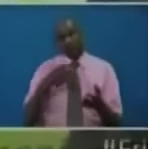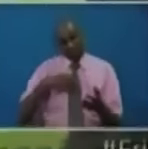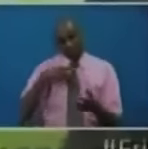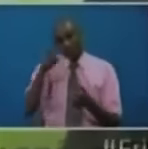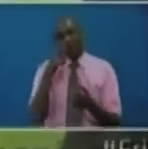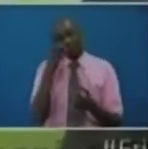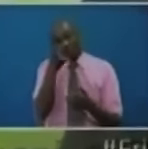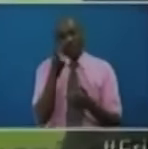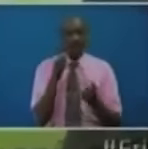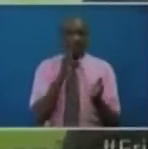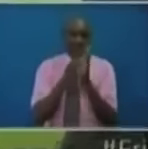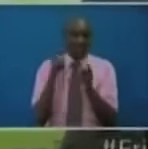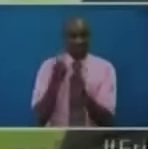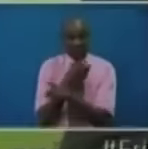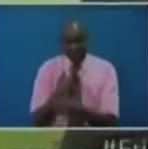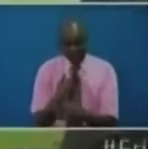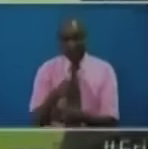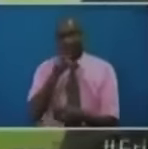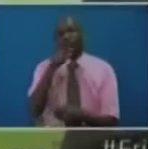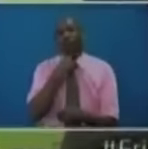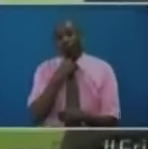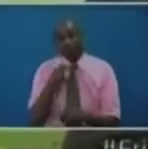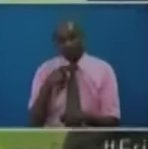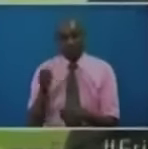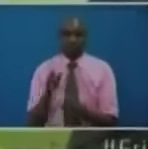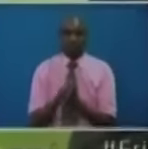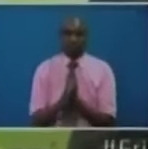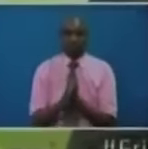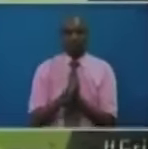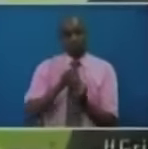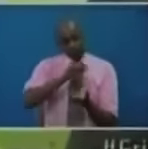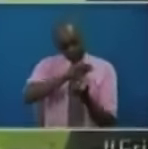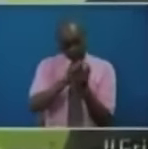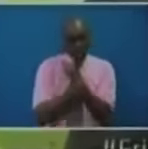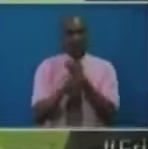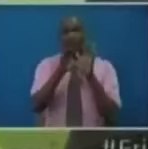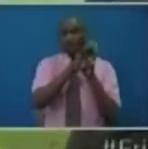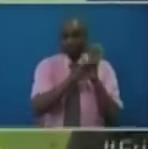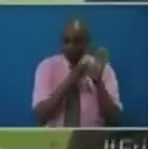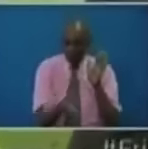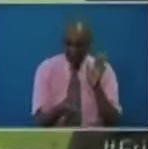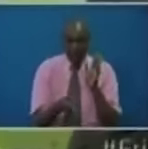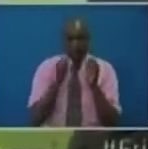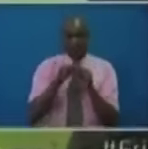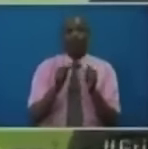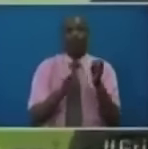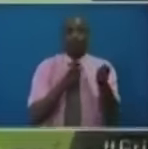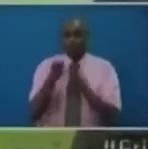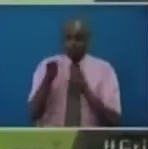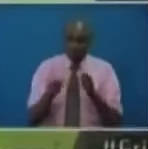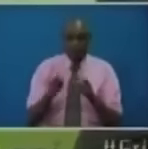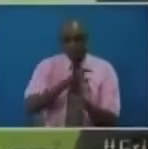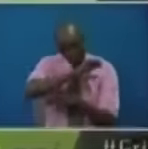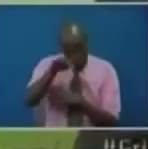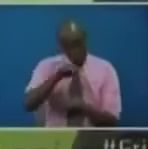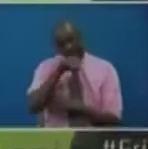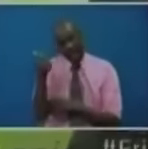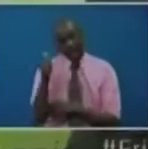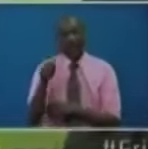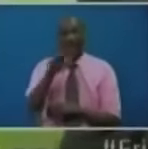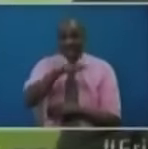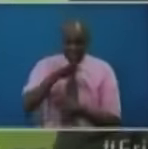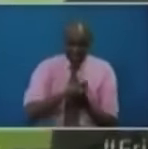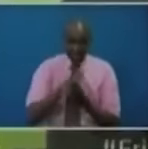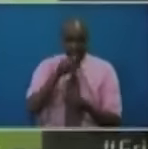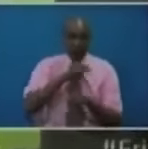capricious. They want to clandestinely change the constitution to control all urban areas